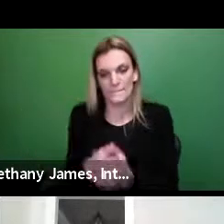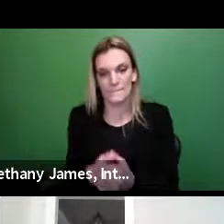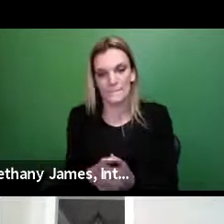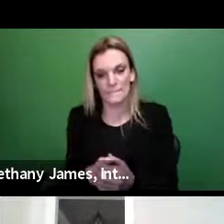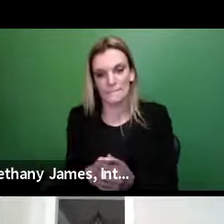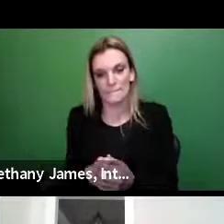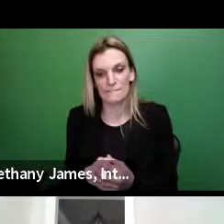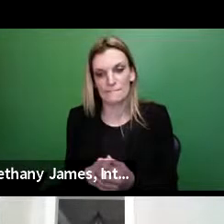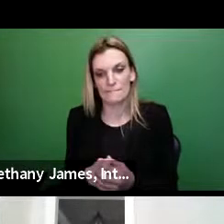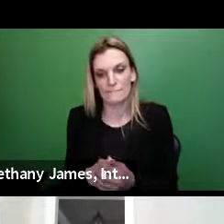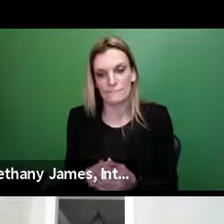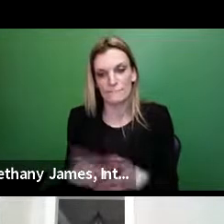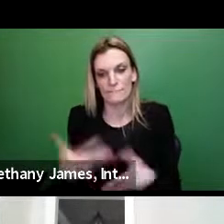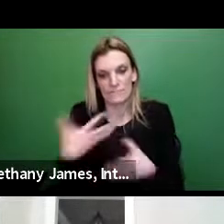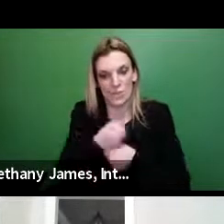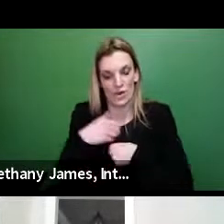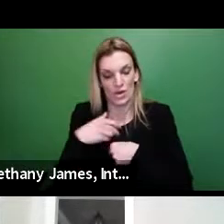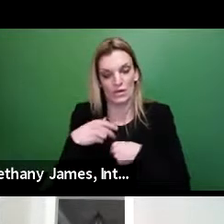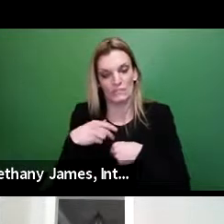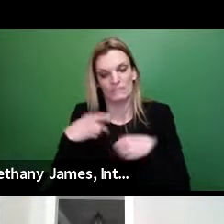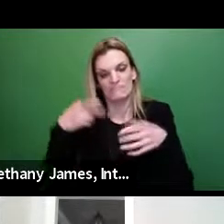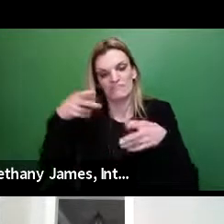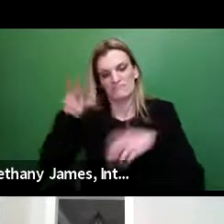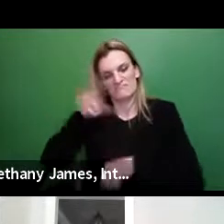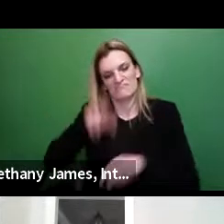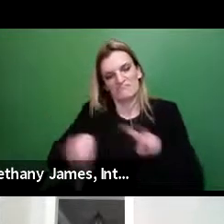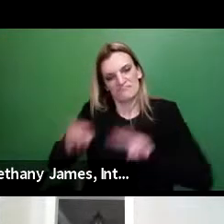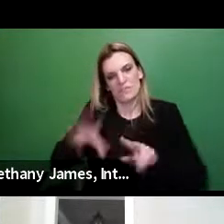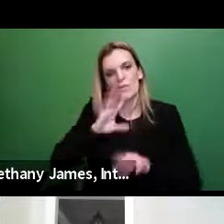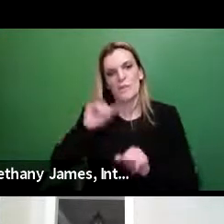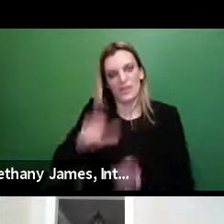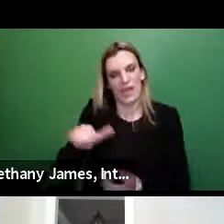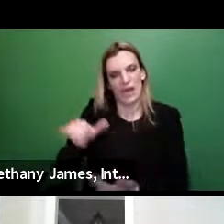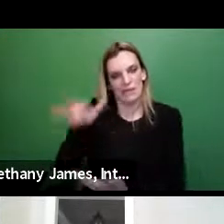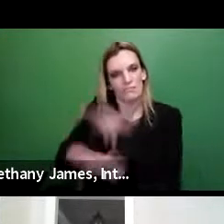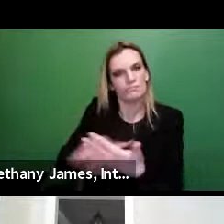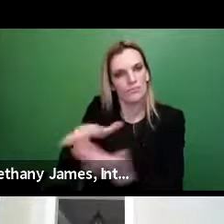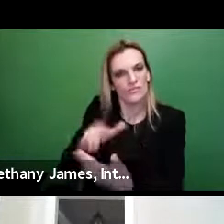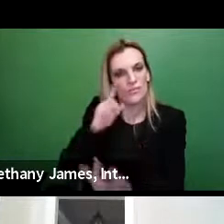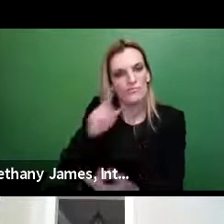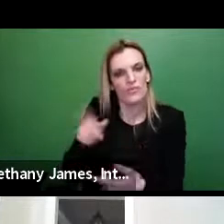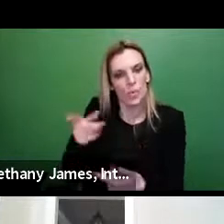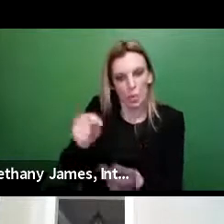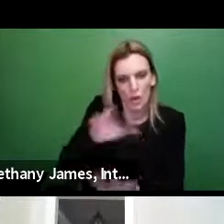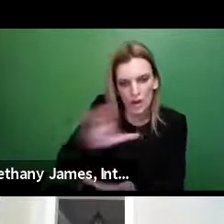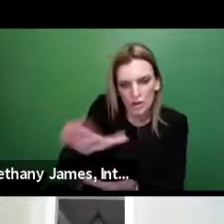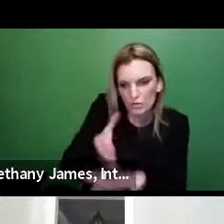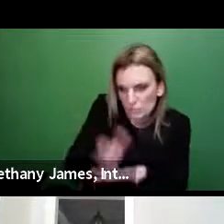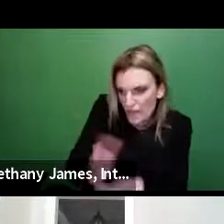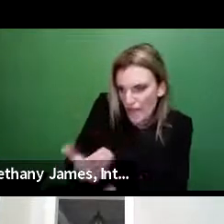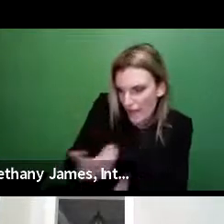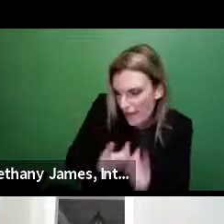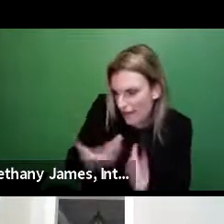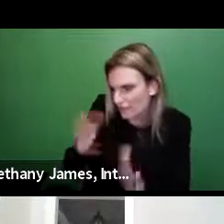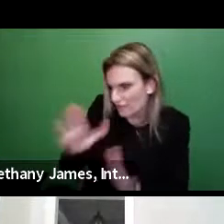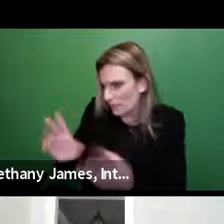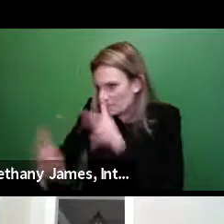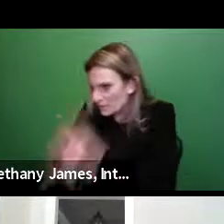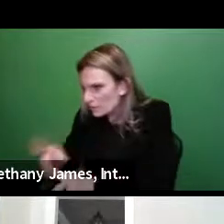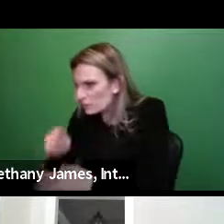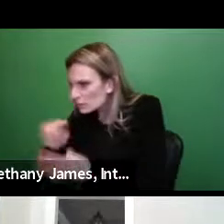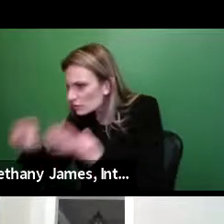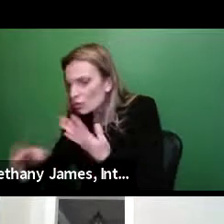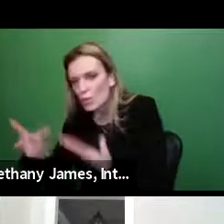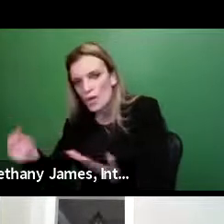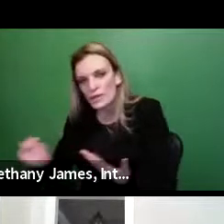enumeration profile study that we hope to do in 2021 and start in 2021 is that it has two main purposes. One